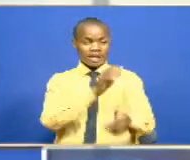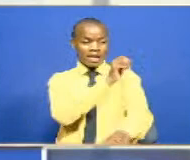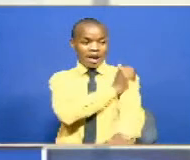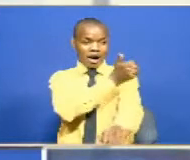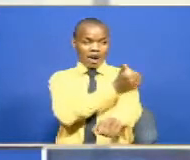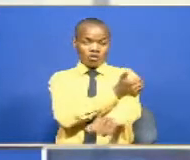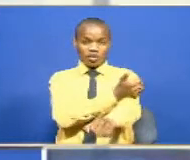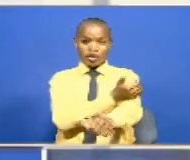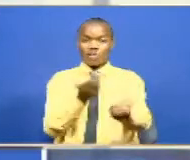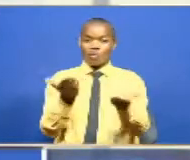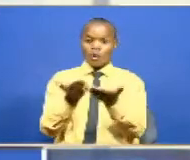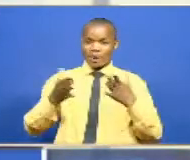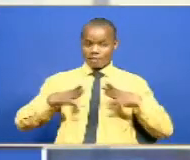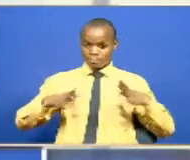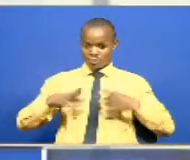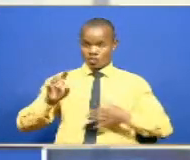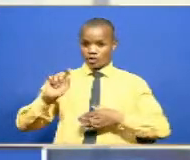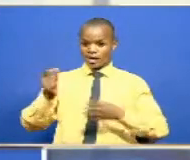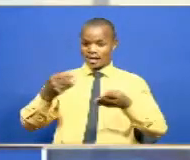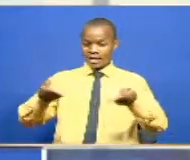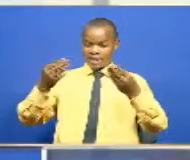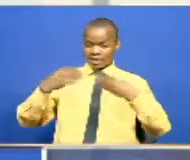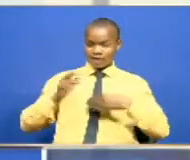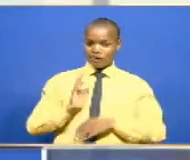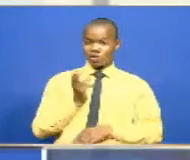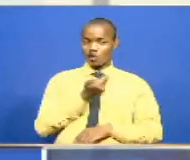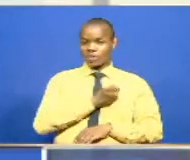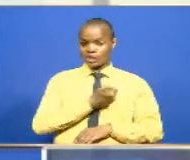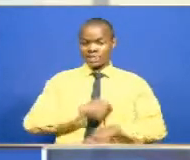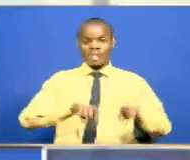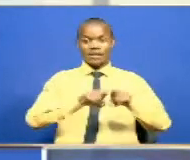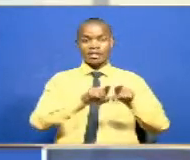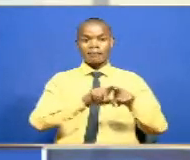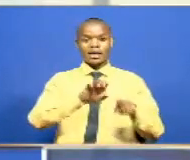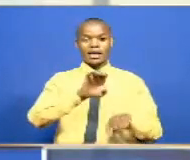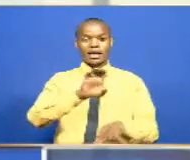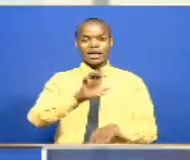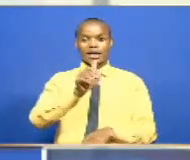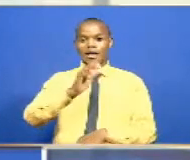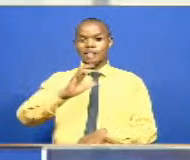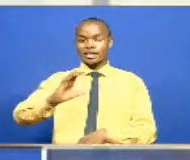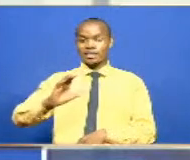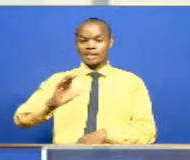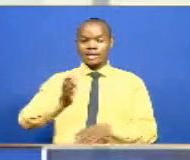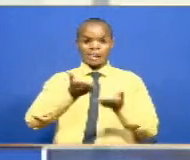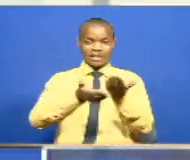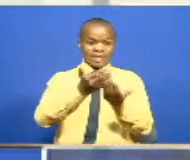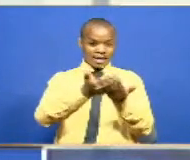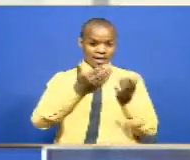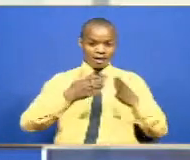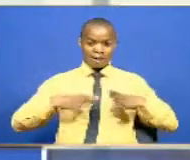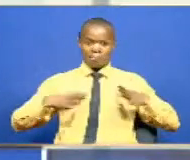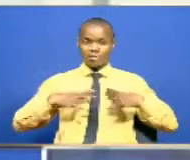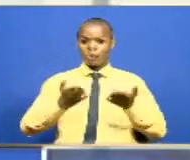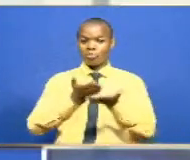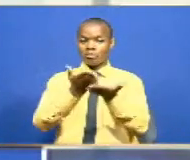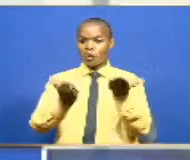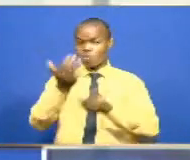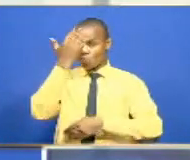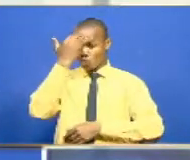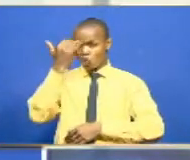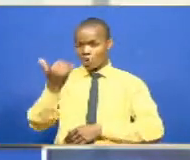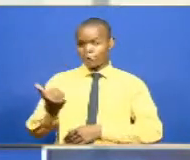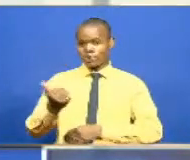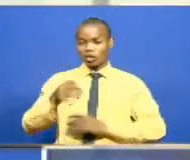us by the people of Kenya, and it is a commission that takes care of the interests of the common mwananchi, because corruption